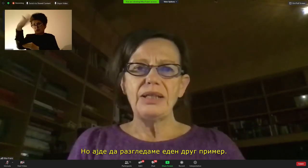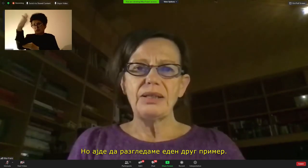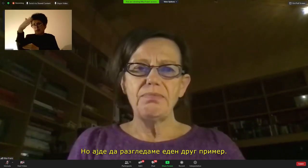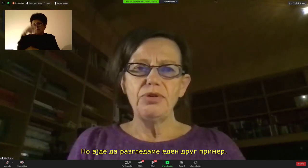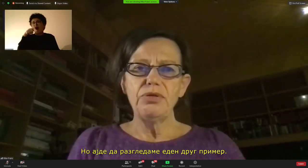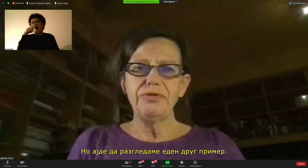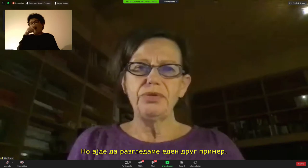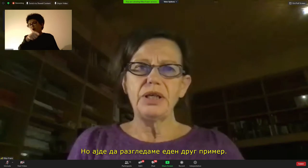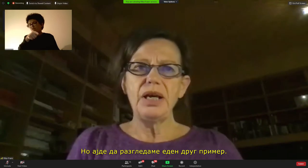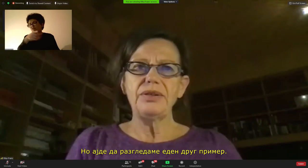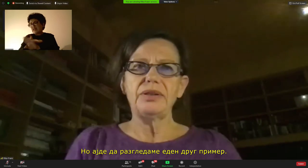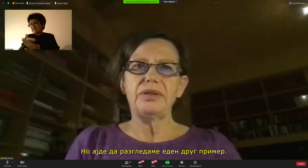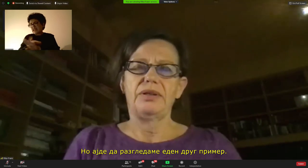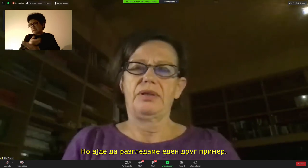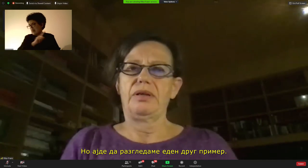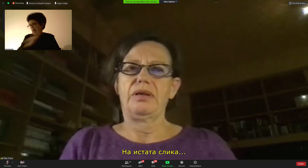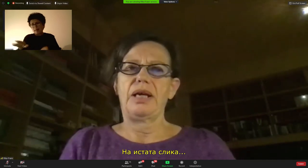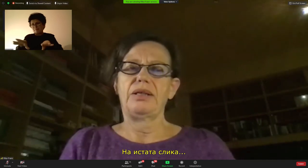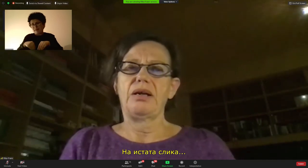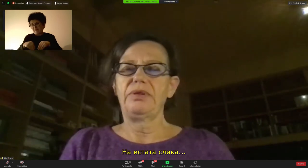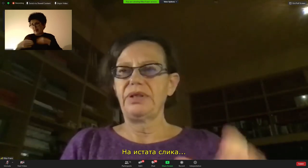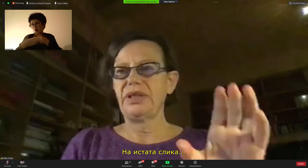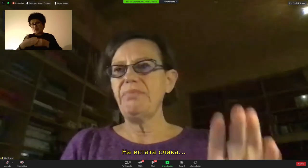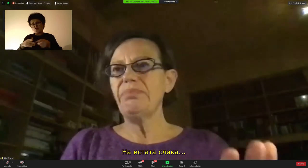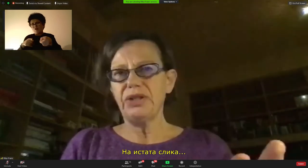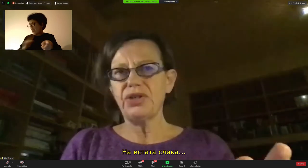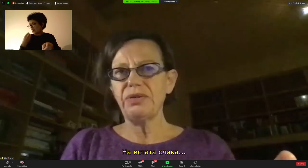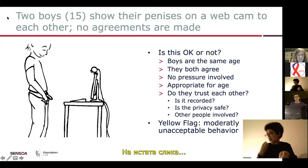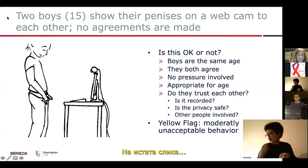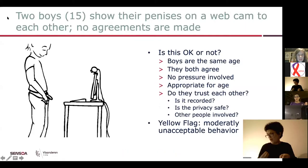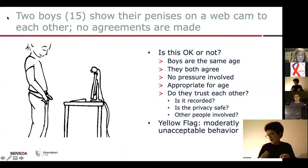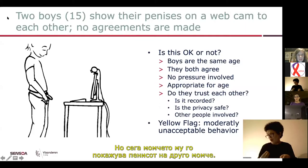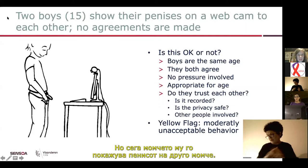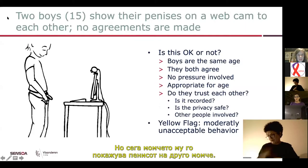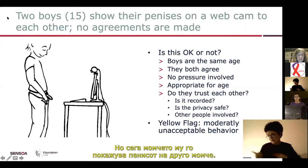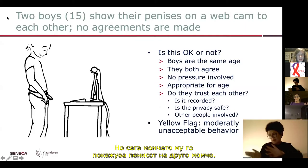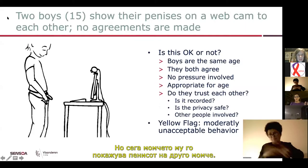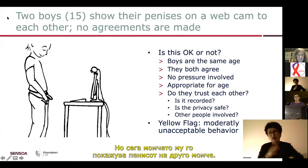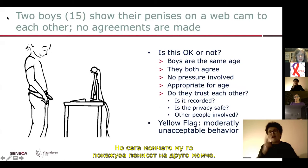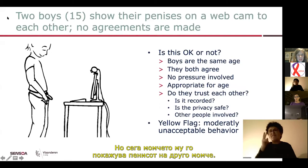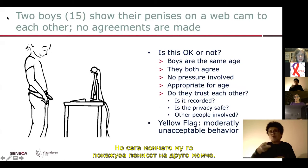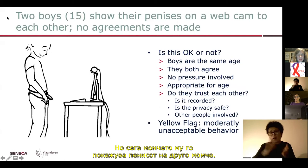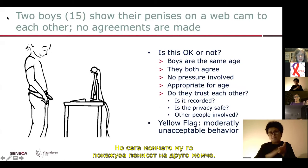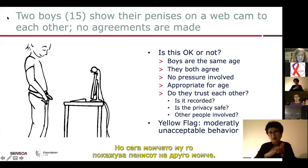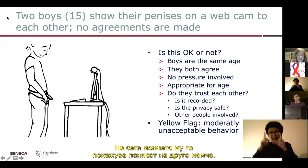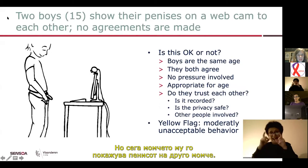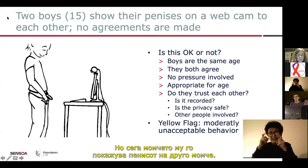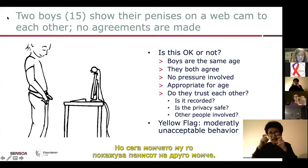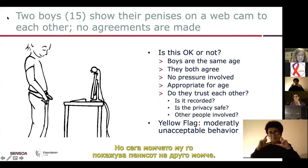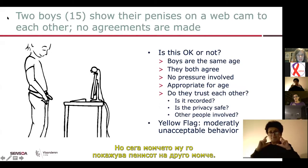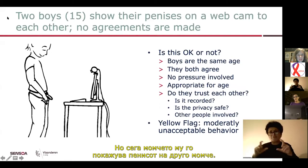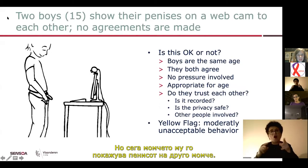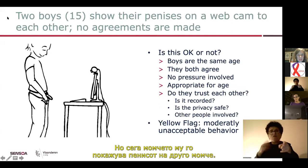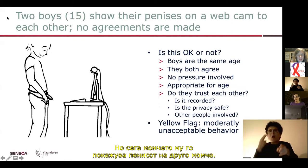But let's move to another example, the same picture, but now the boy is showing his penis